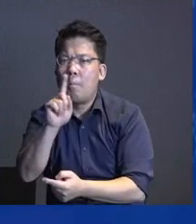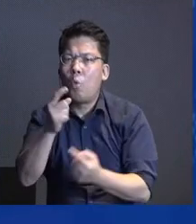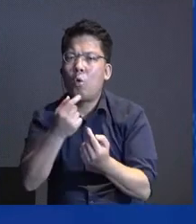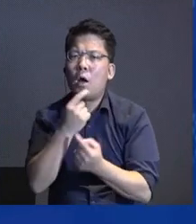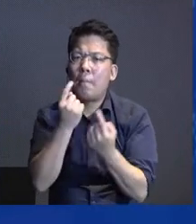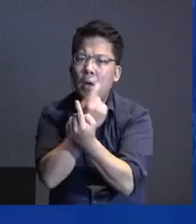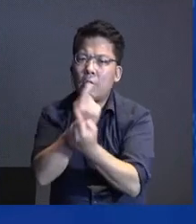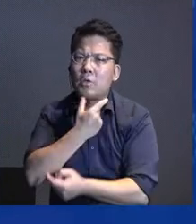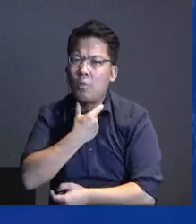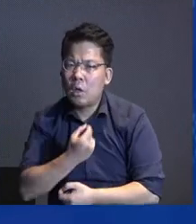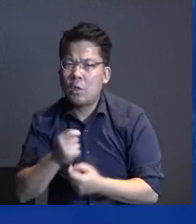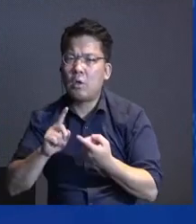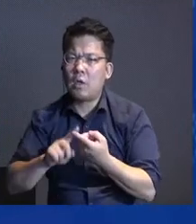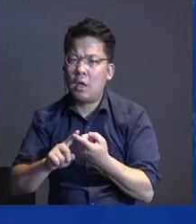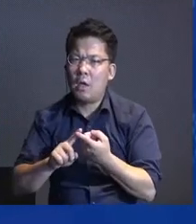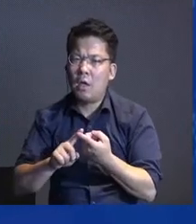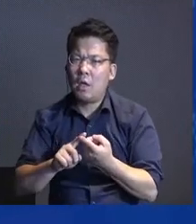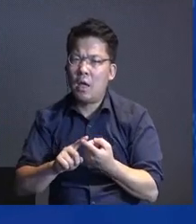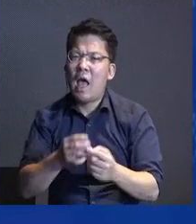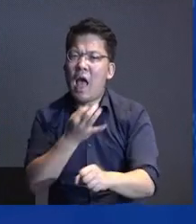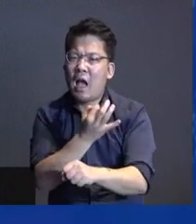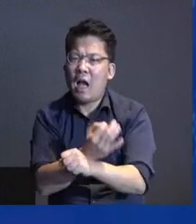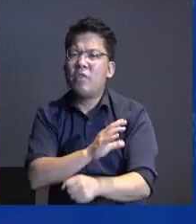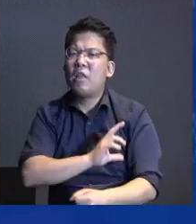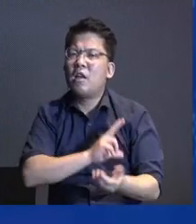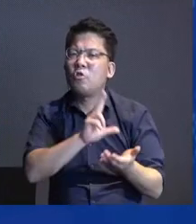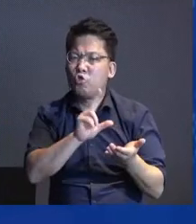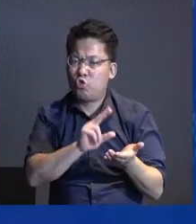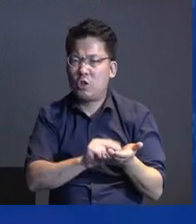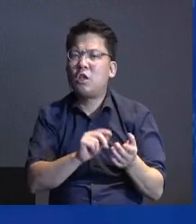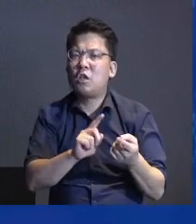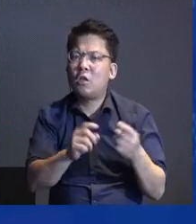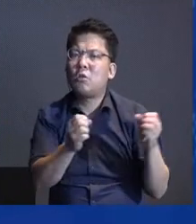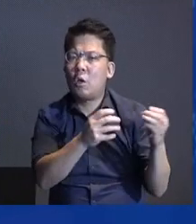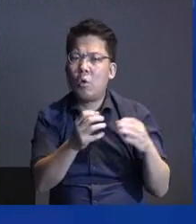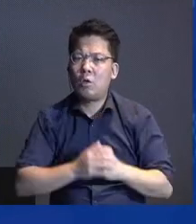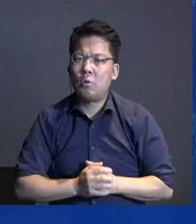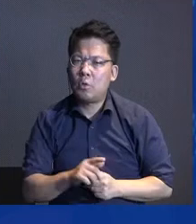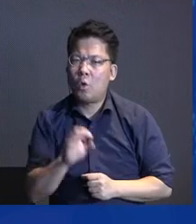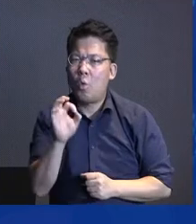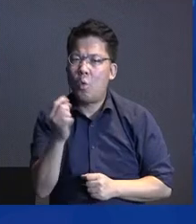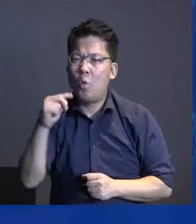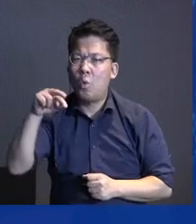another kind of example of also being public and being visible.